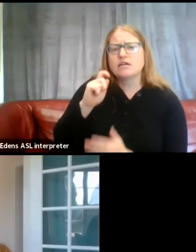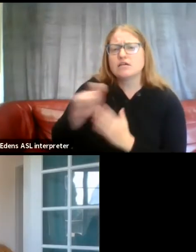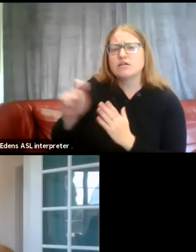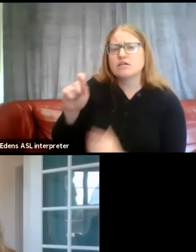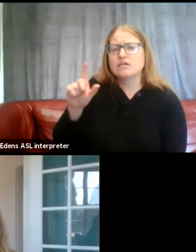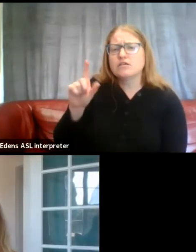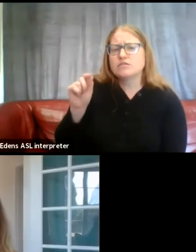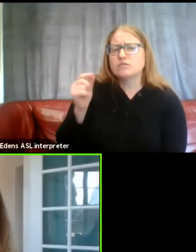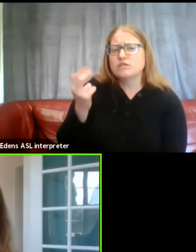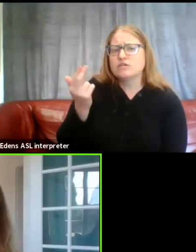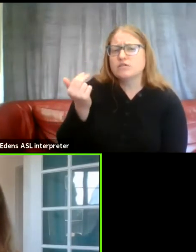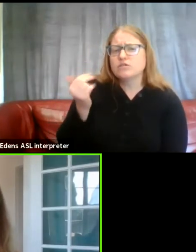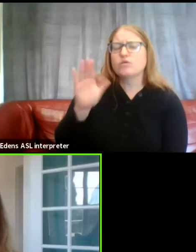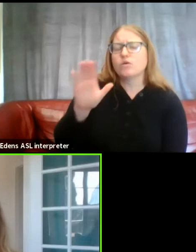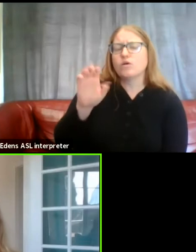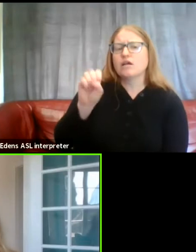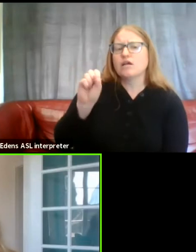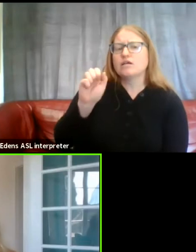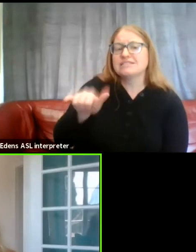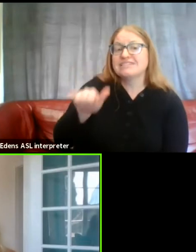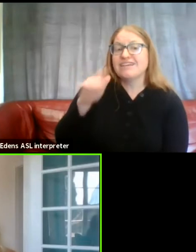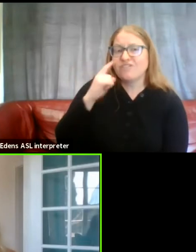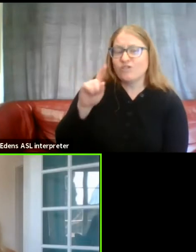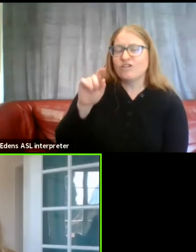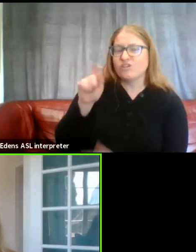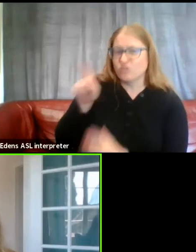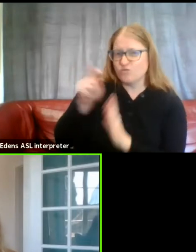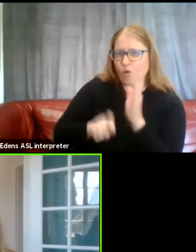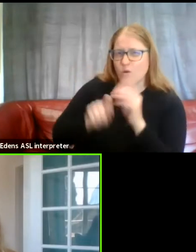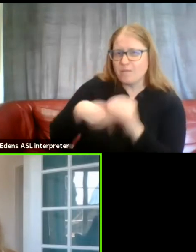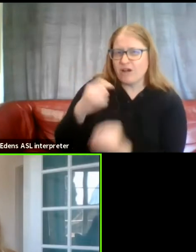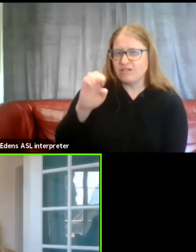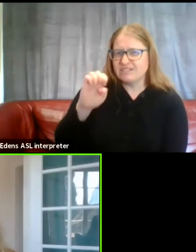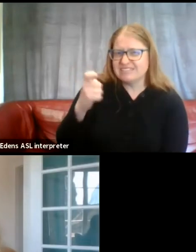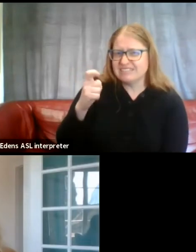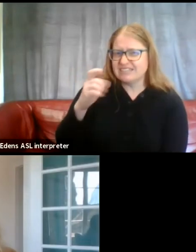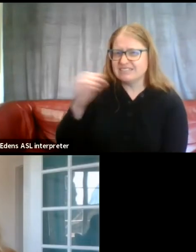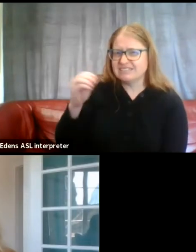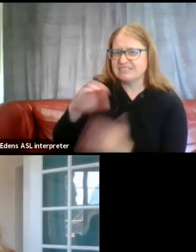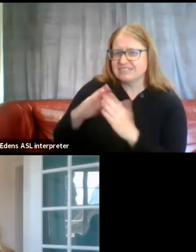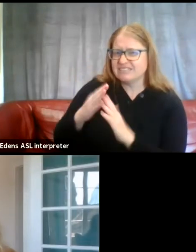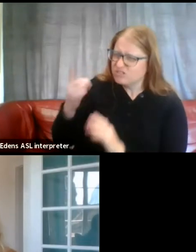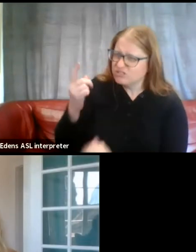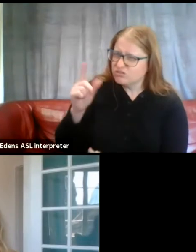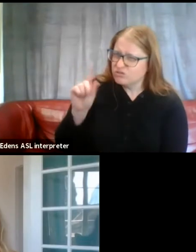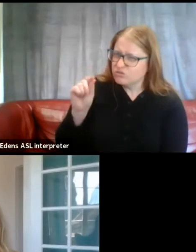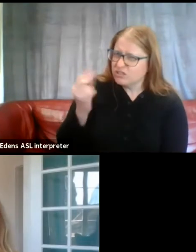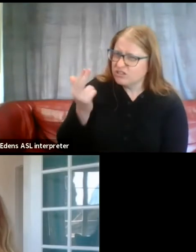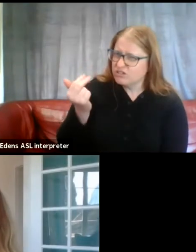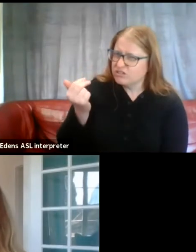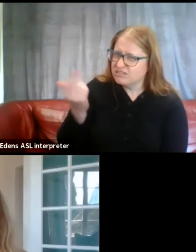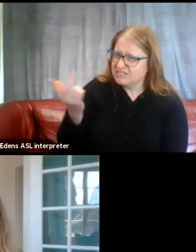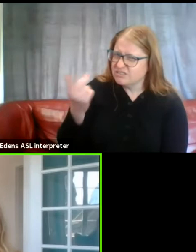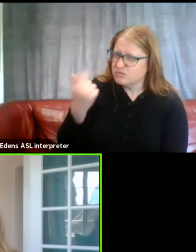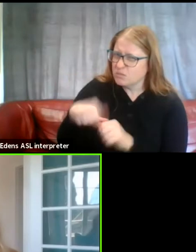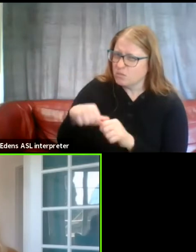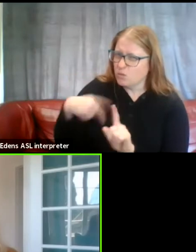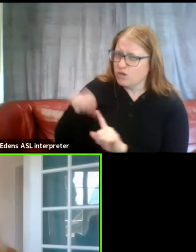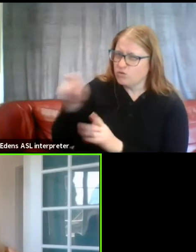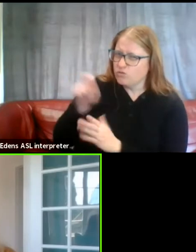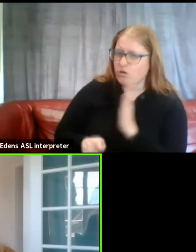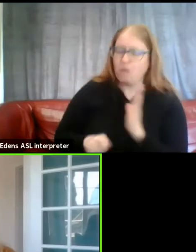2013? Your essay on Sex and the City, where you, was it 13 or 16? I'm not sure. Your essay on Sex and the City, when